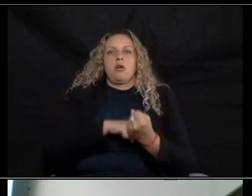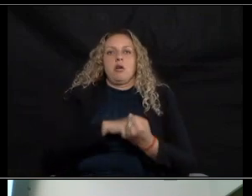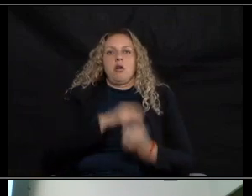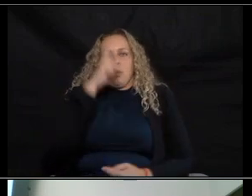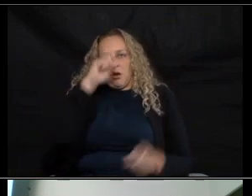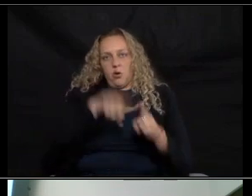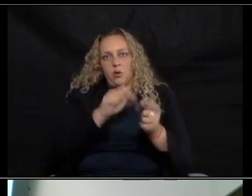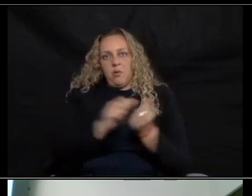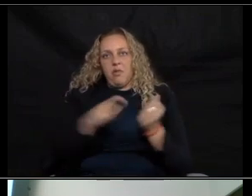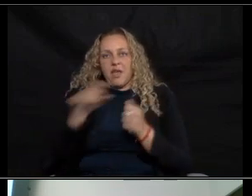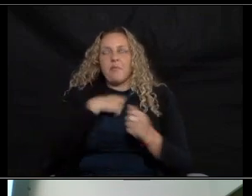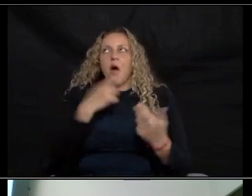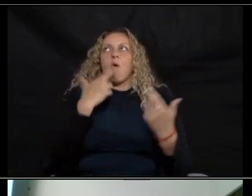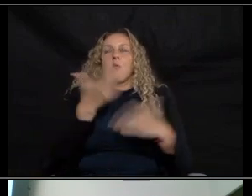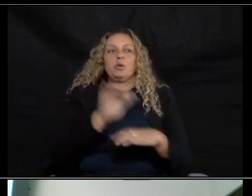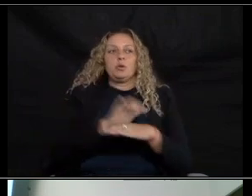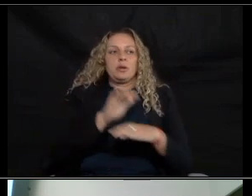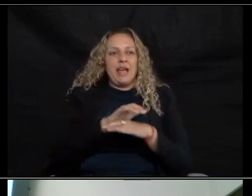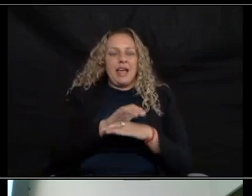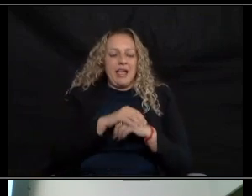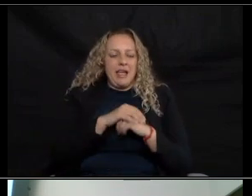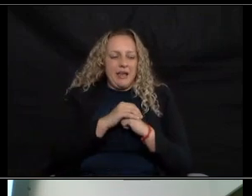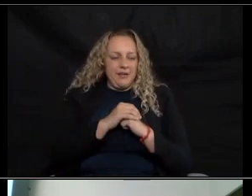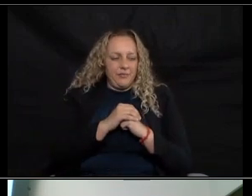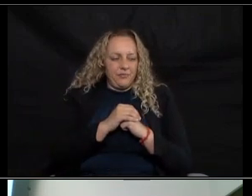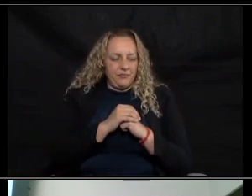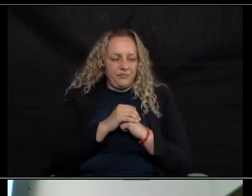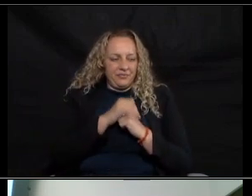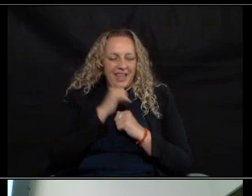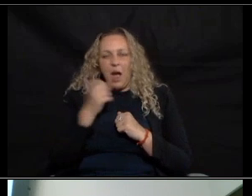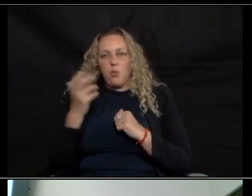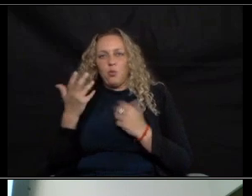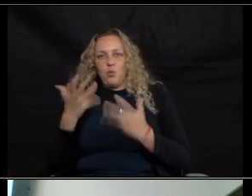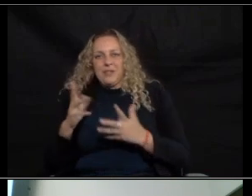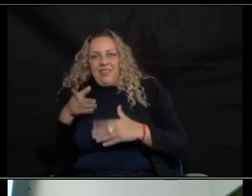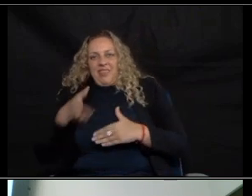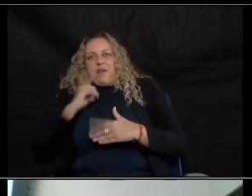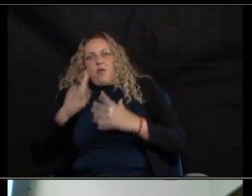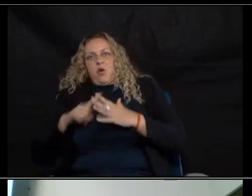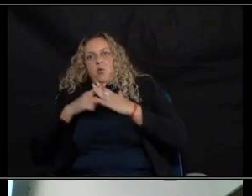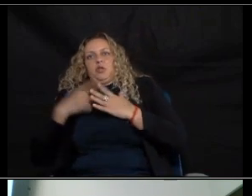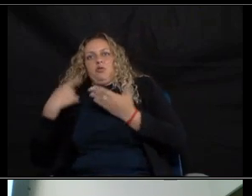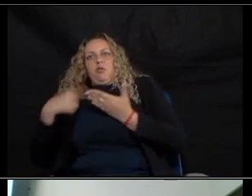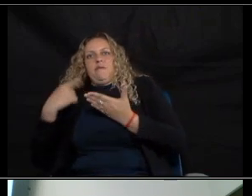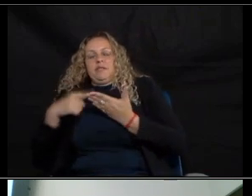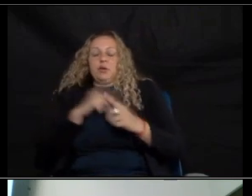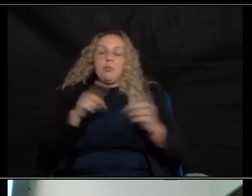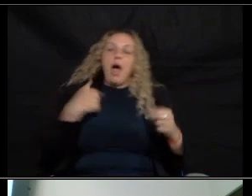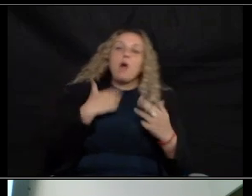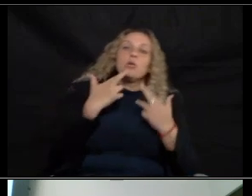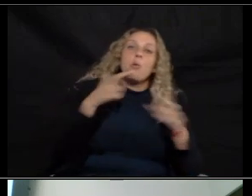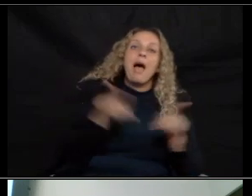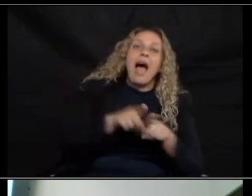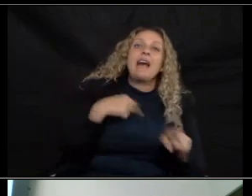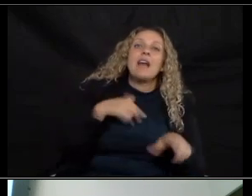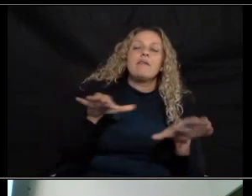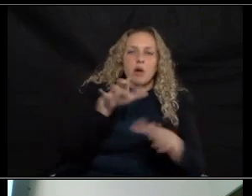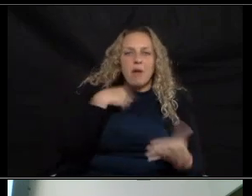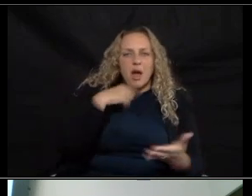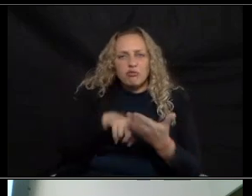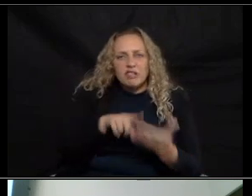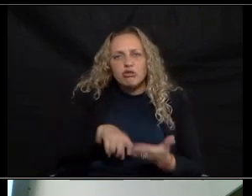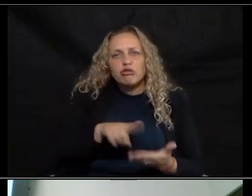tonight, not being in on the original, I was hoping, as I've done my research